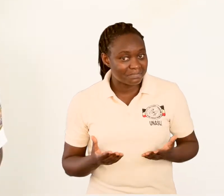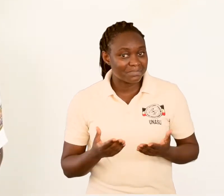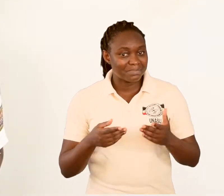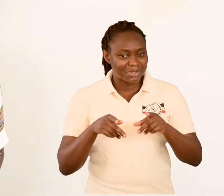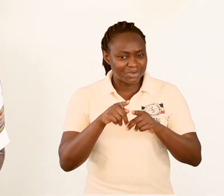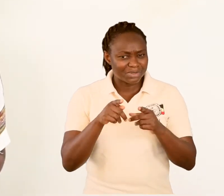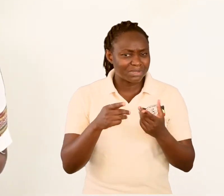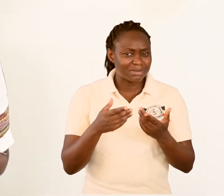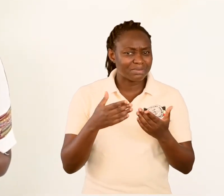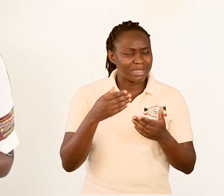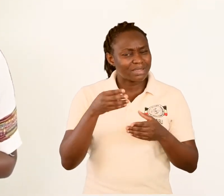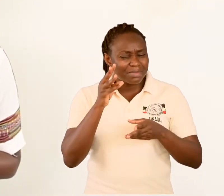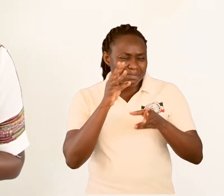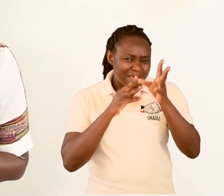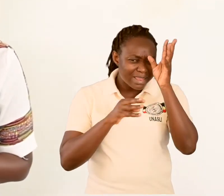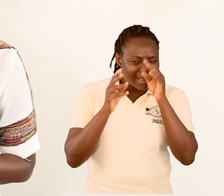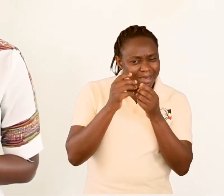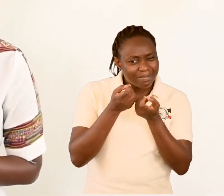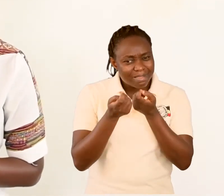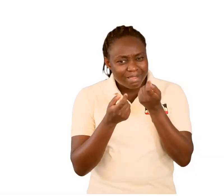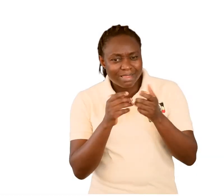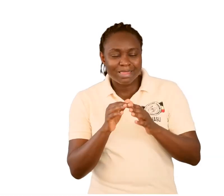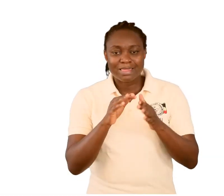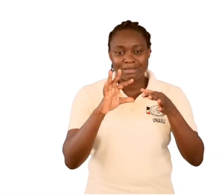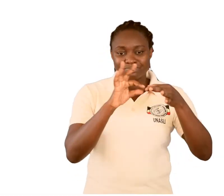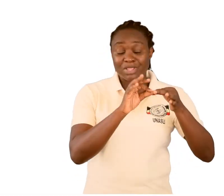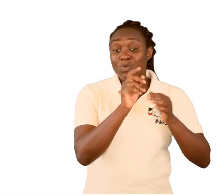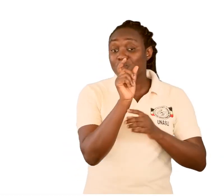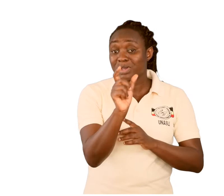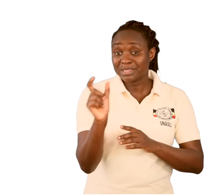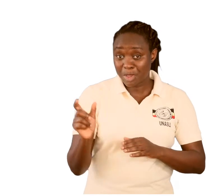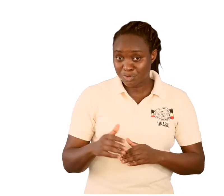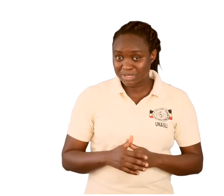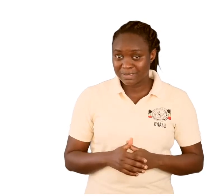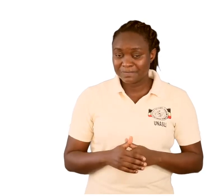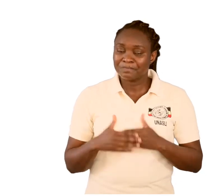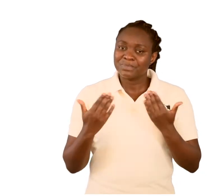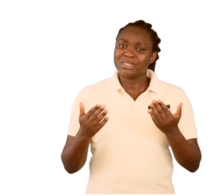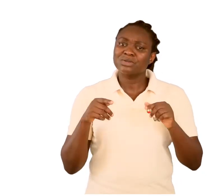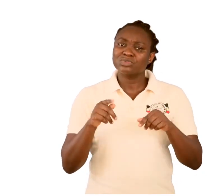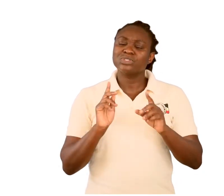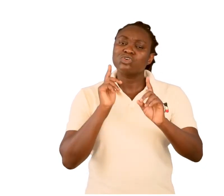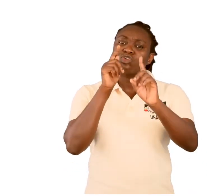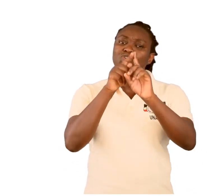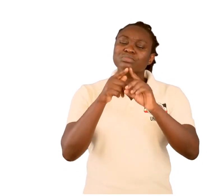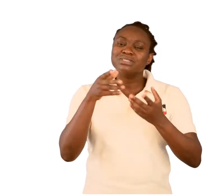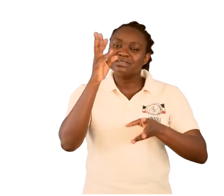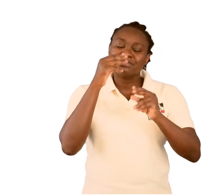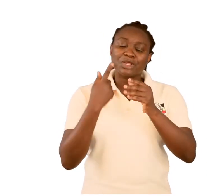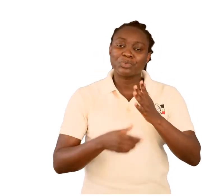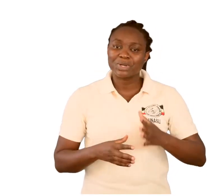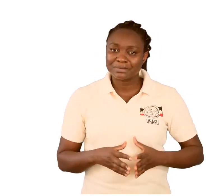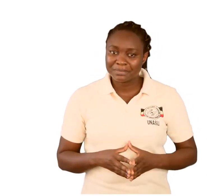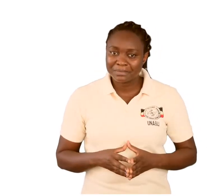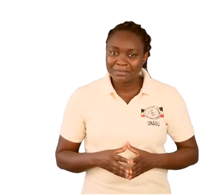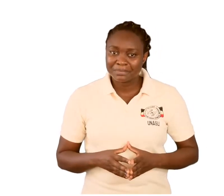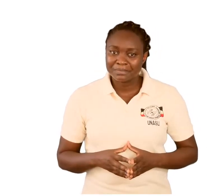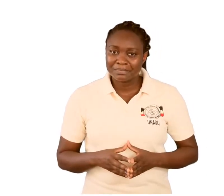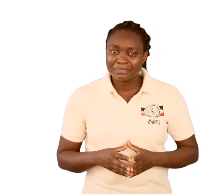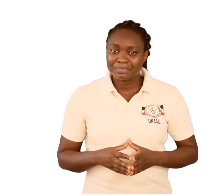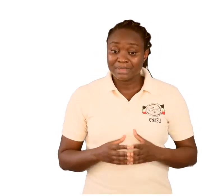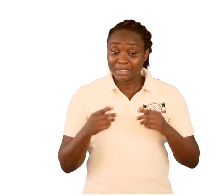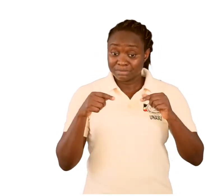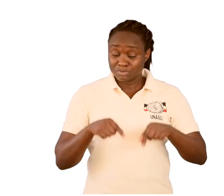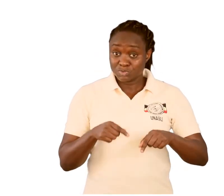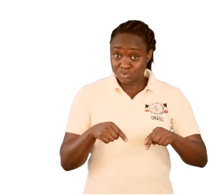studied something probably about nouns. So what is our learning objective for today? Our